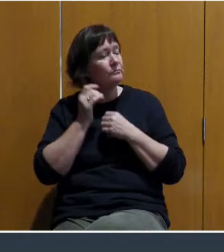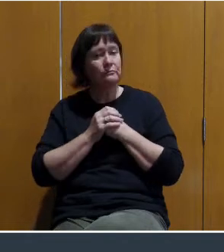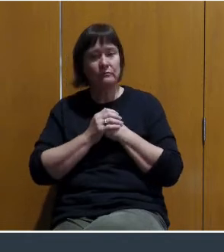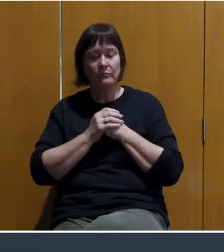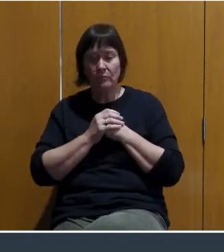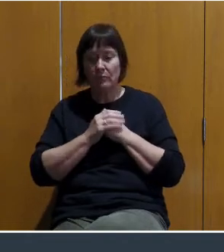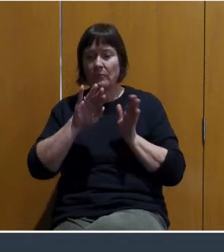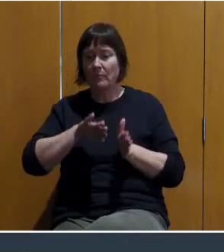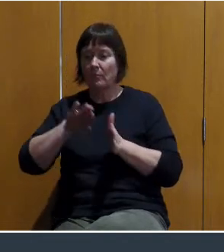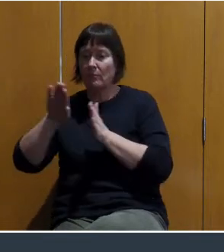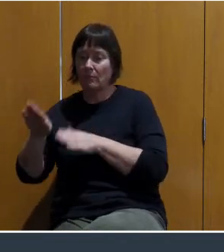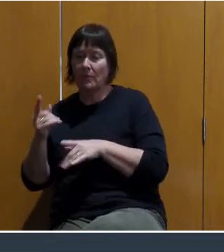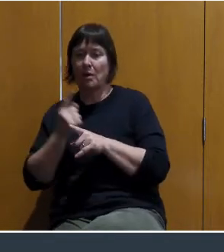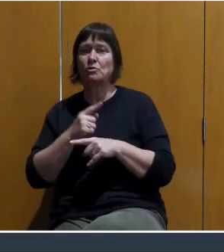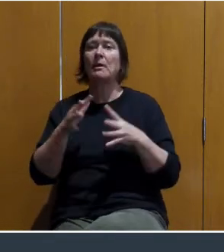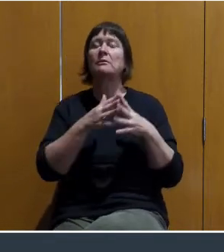Lagoon,